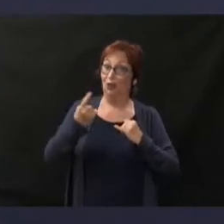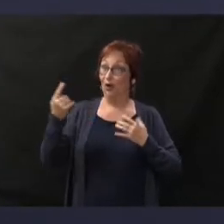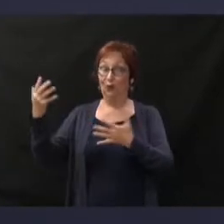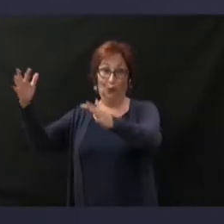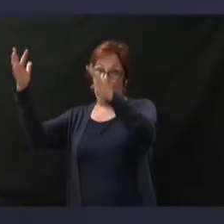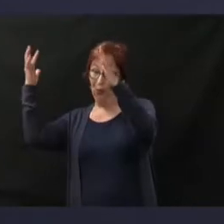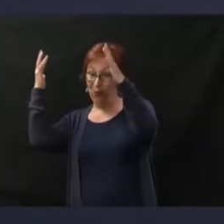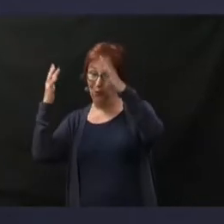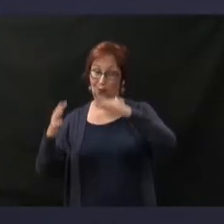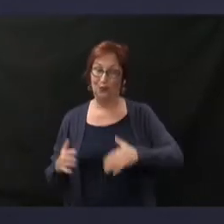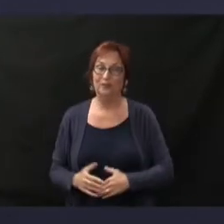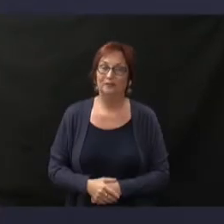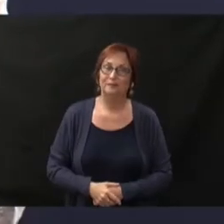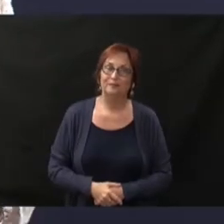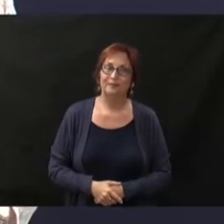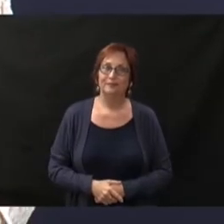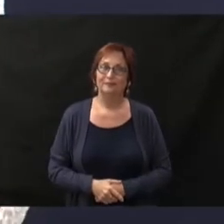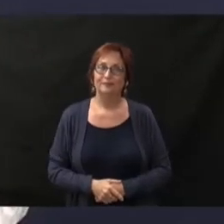Woo-hoo!